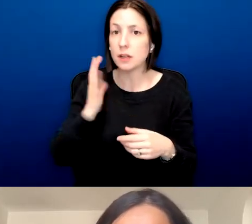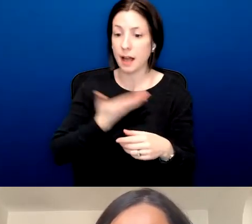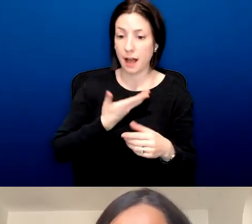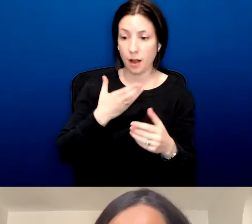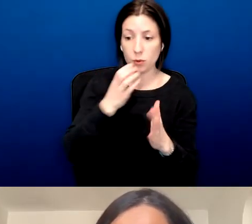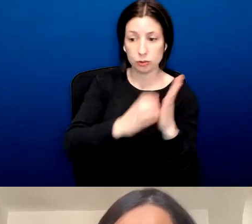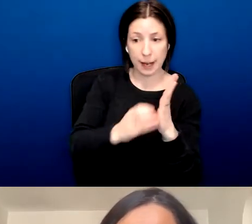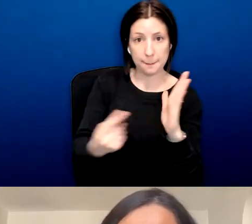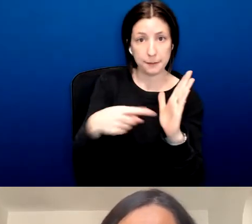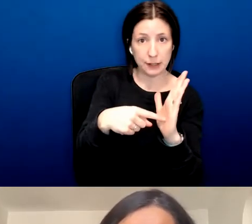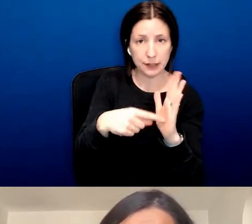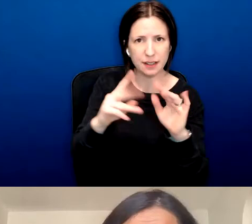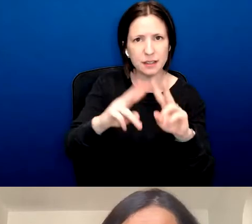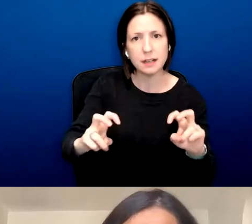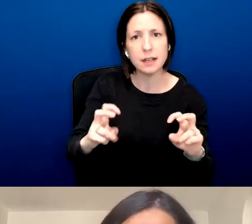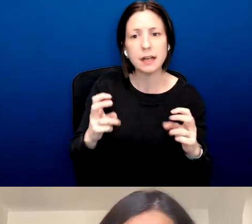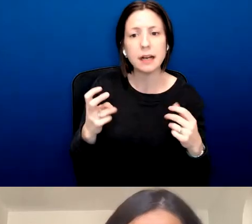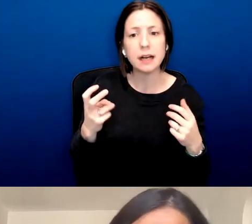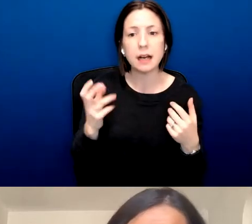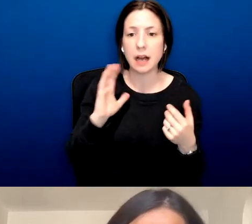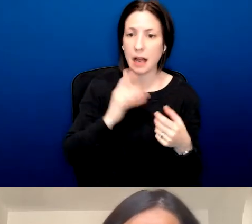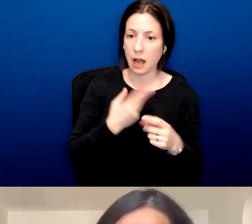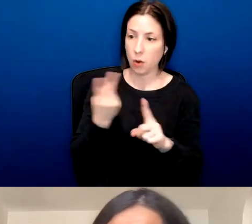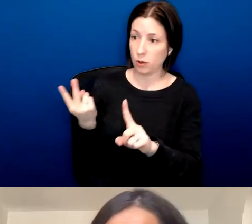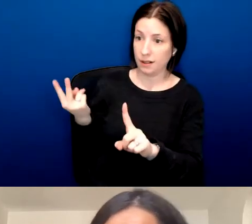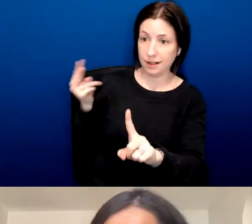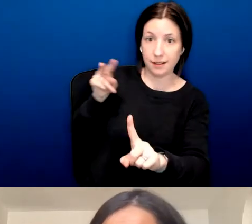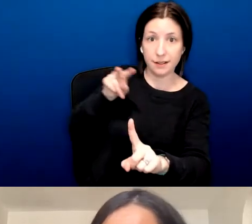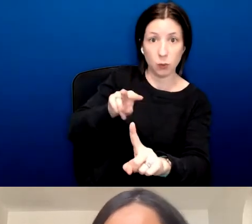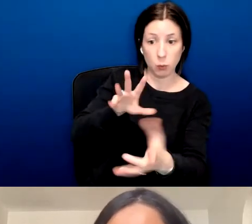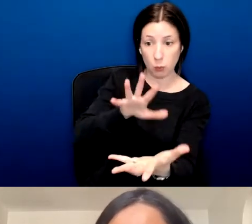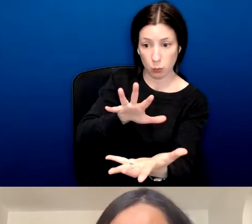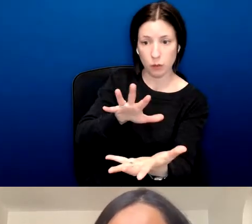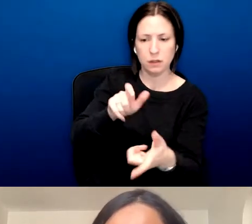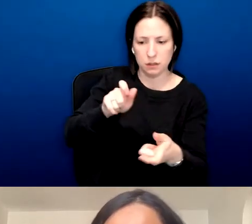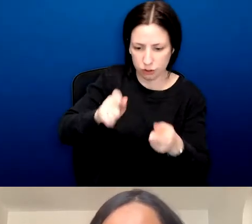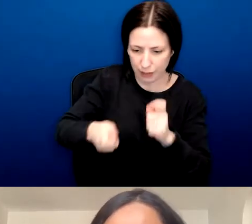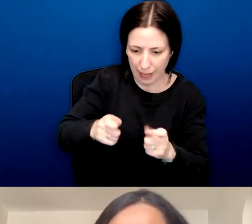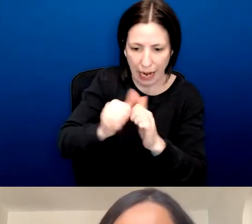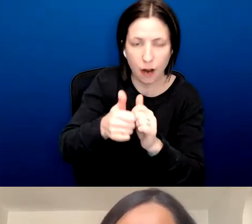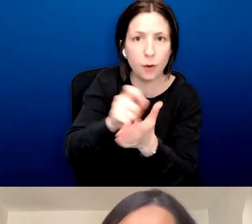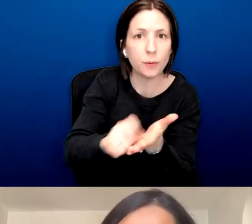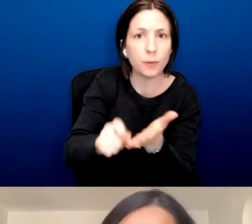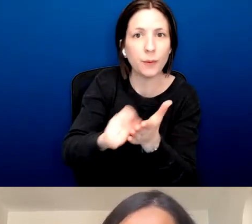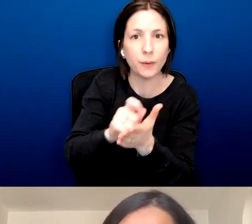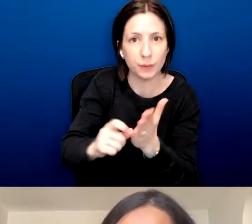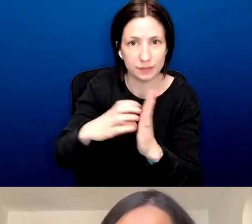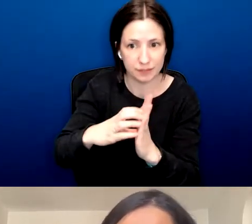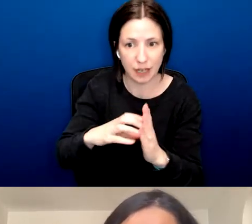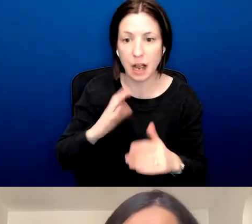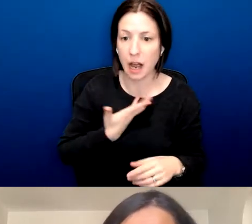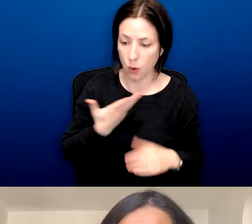of, you know, looking at how our standpoint kind of shaped the writing of the chapter, and how our multiple